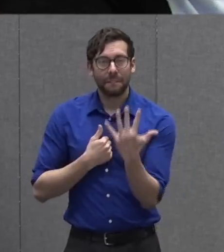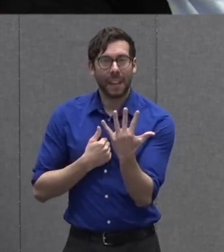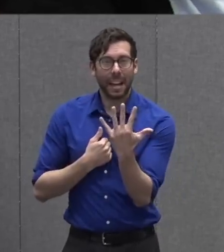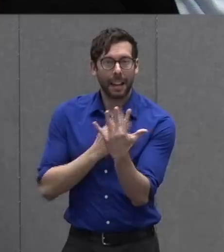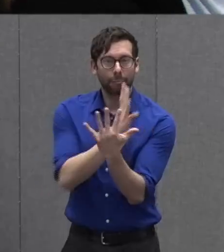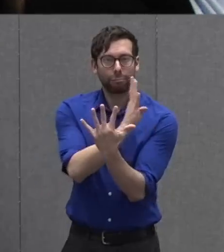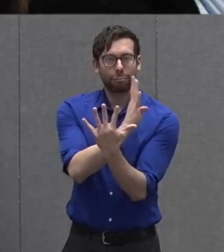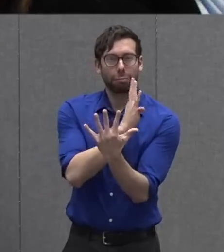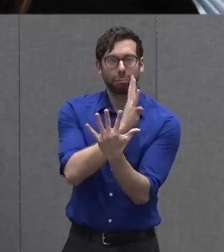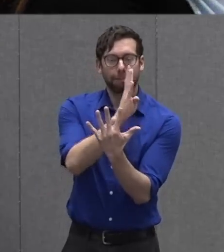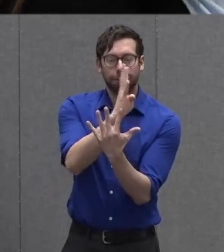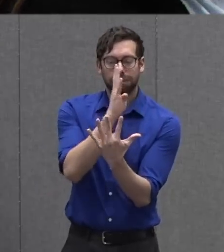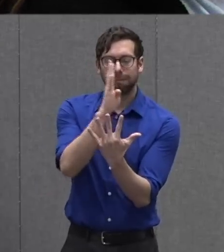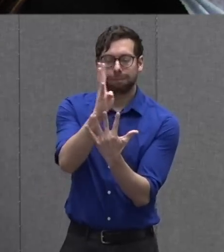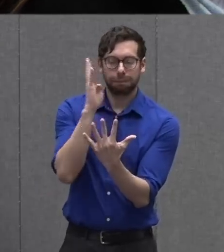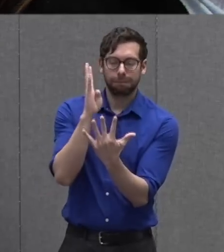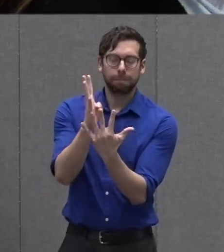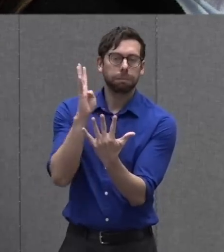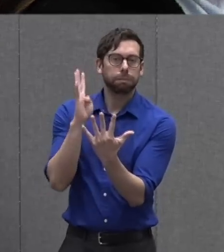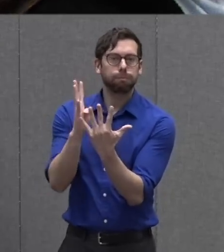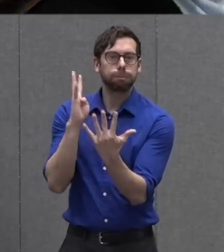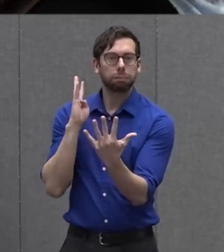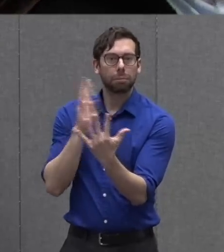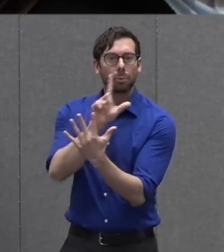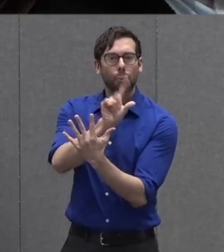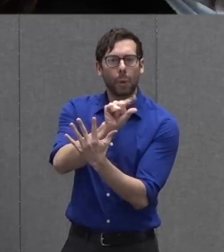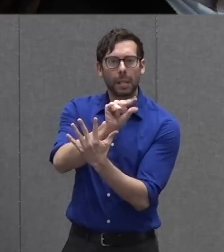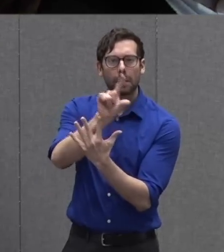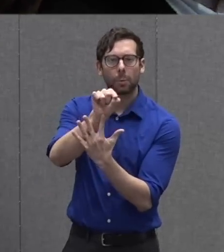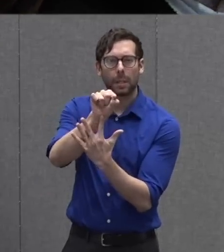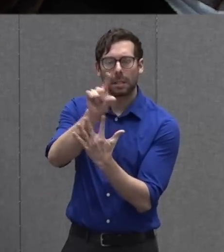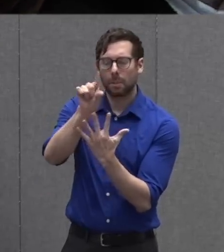like. Here they are, 5 lines.